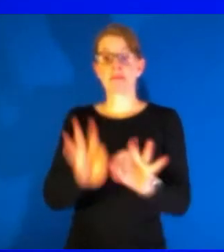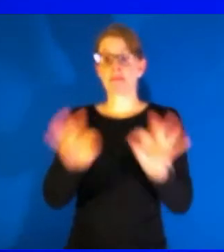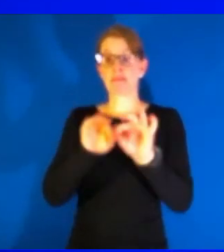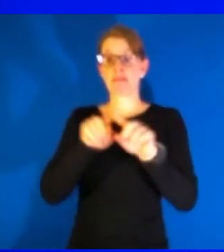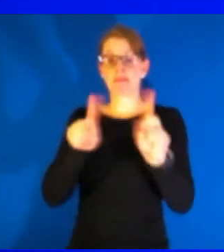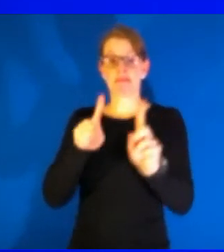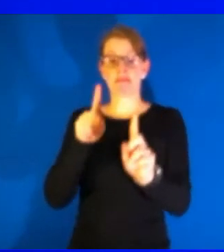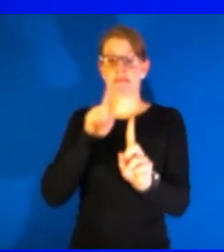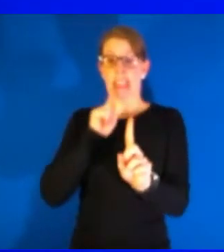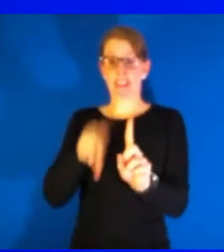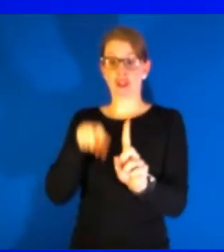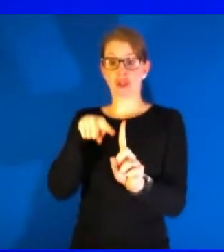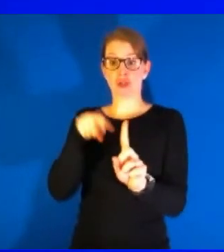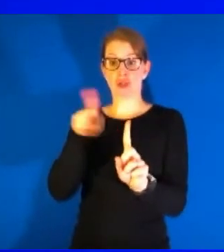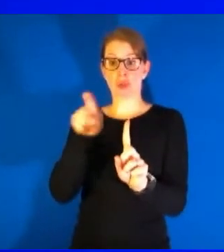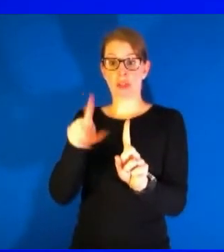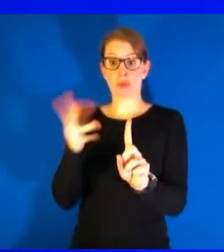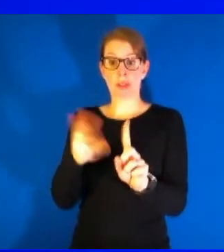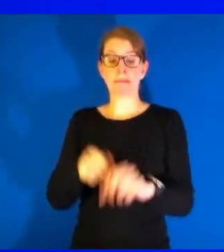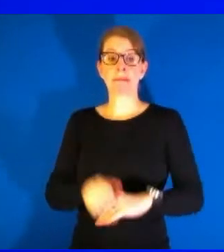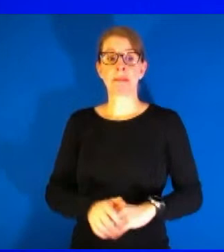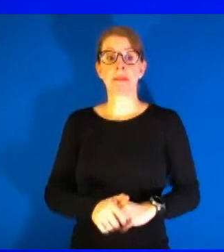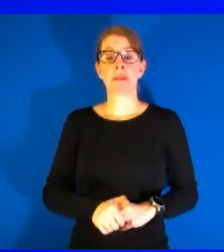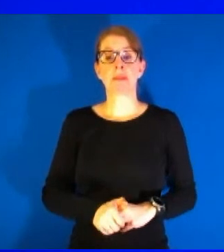what I understand, is the